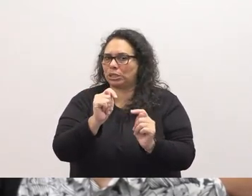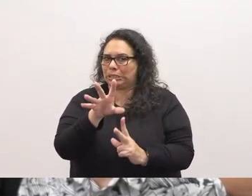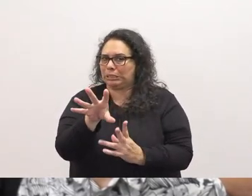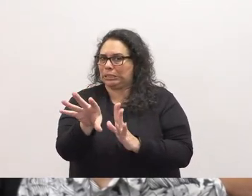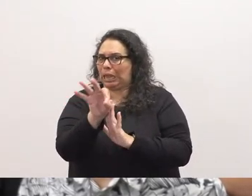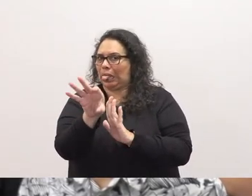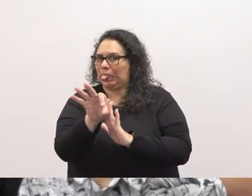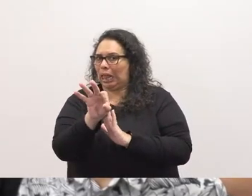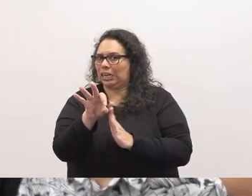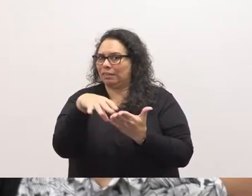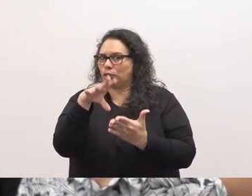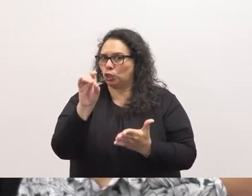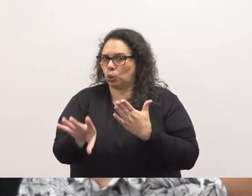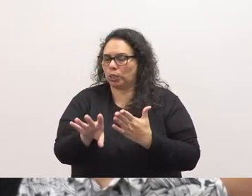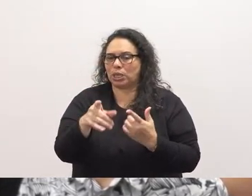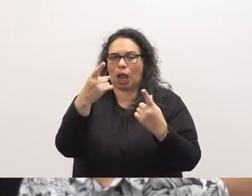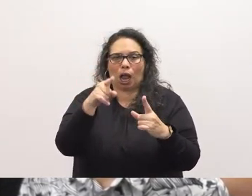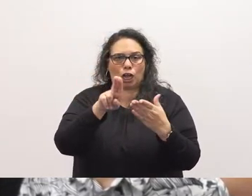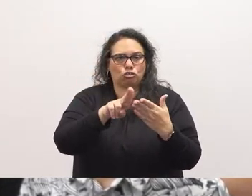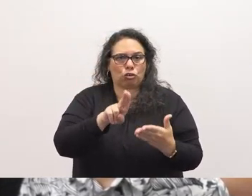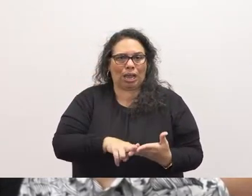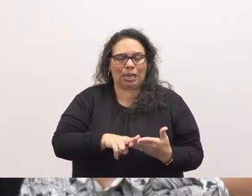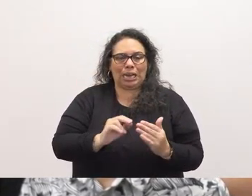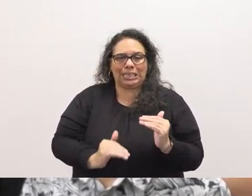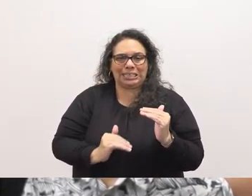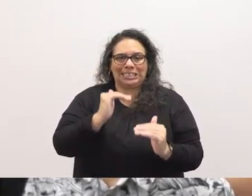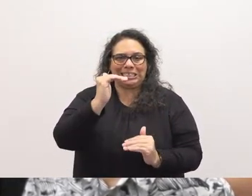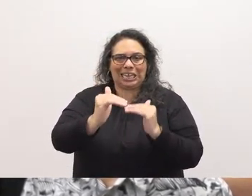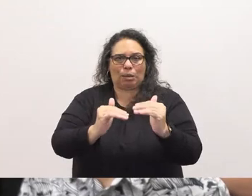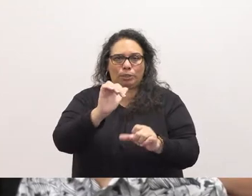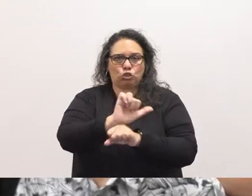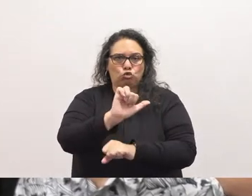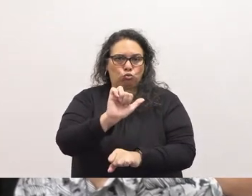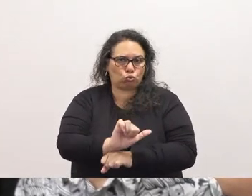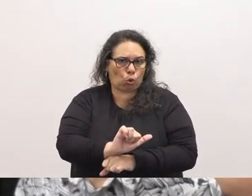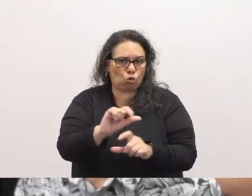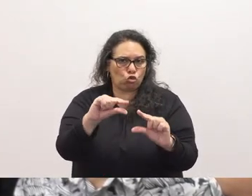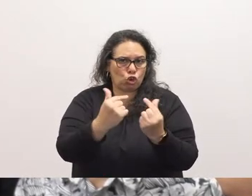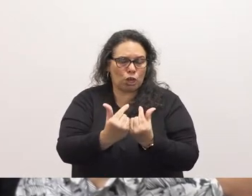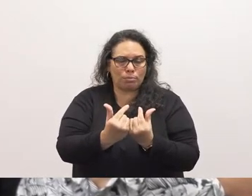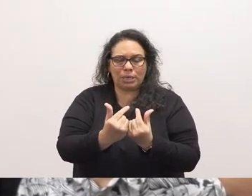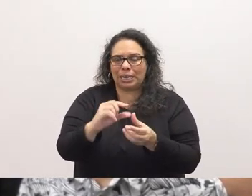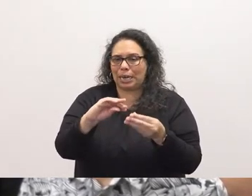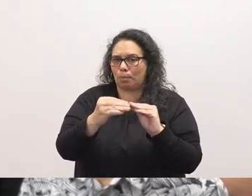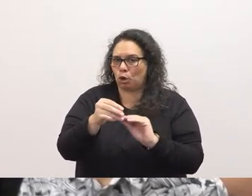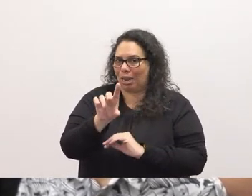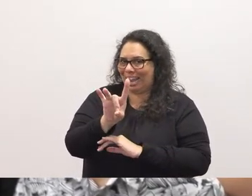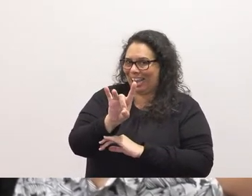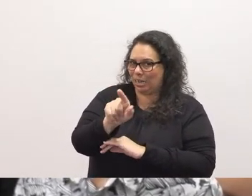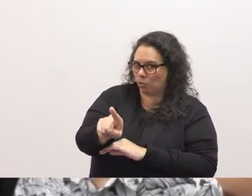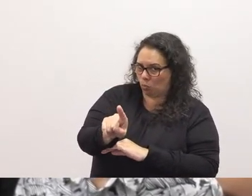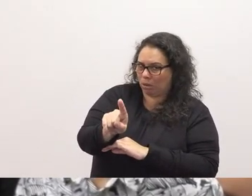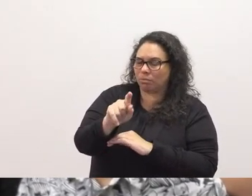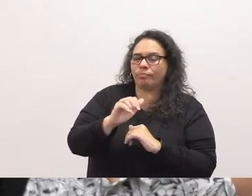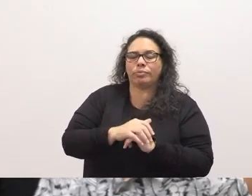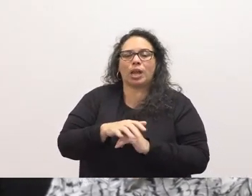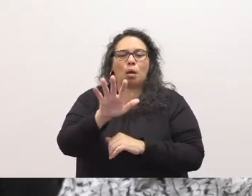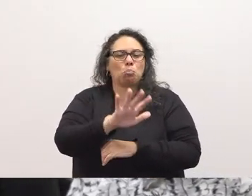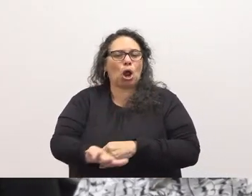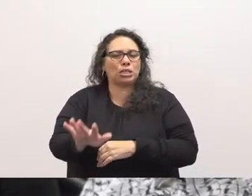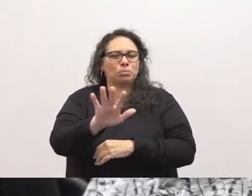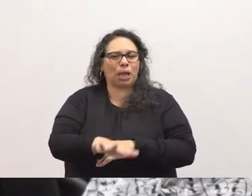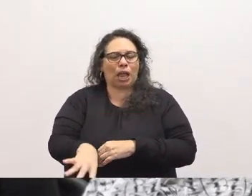students. And your contract with the Stepping Stone Group, which is item 81 in that item, in that agenda item,